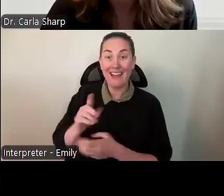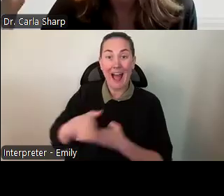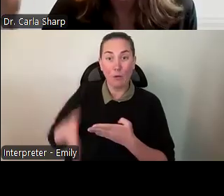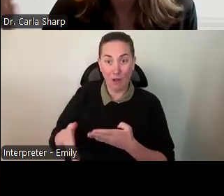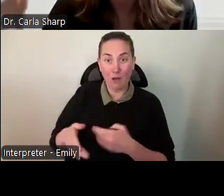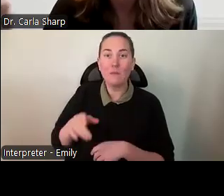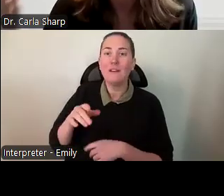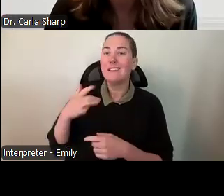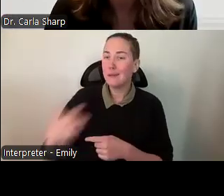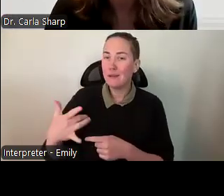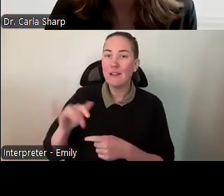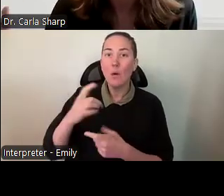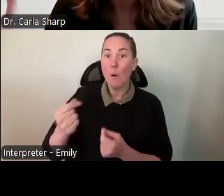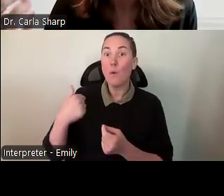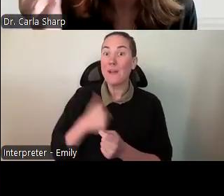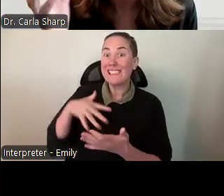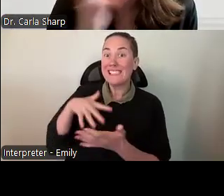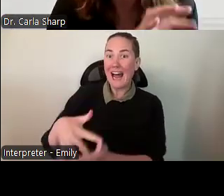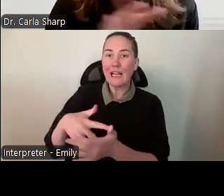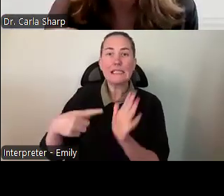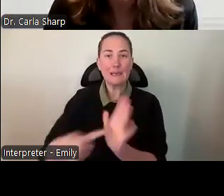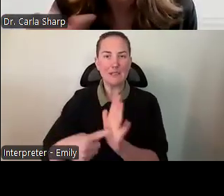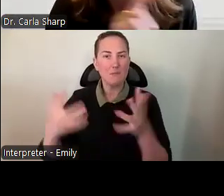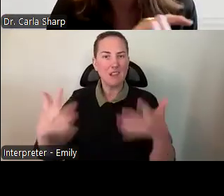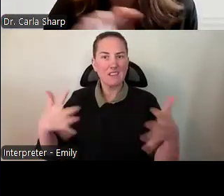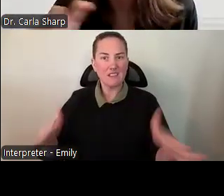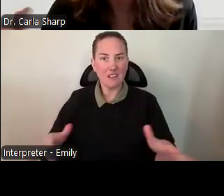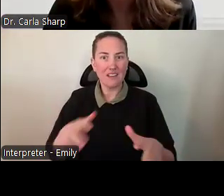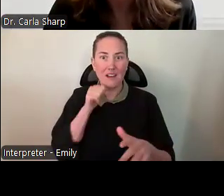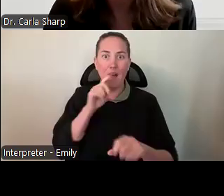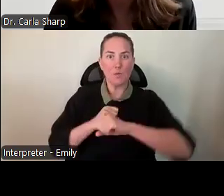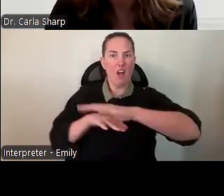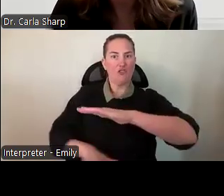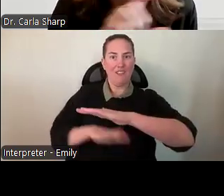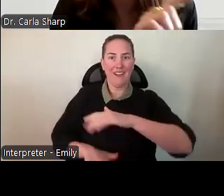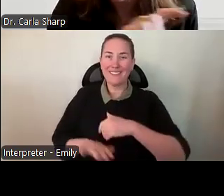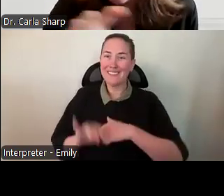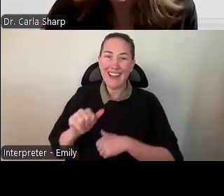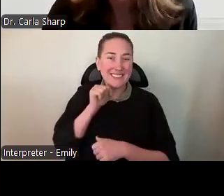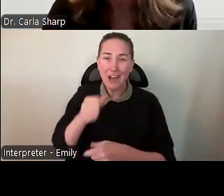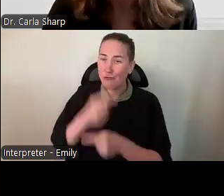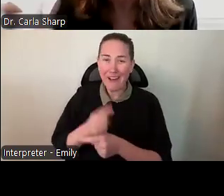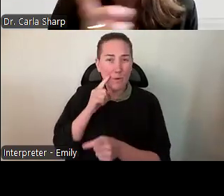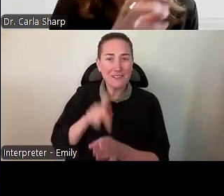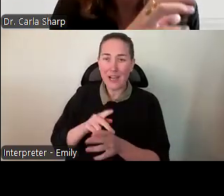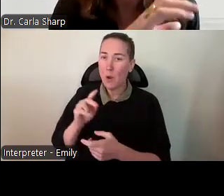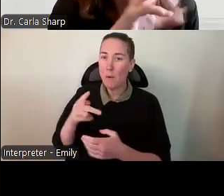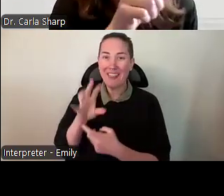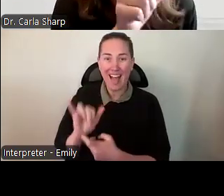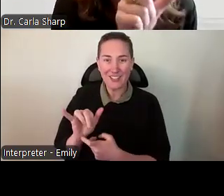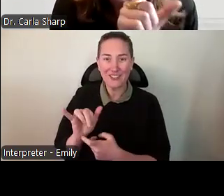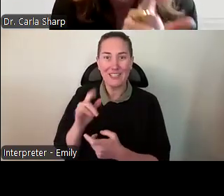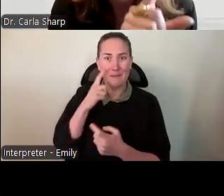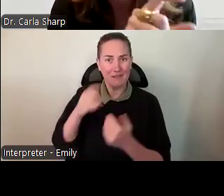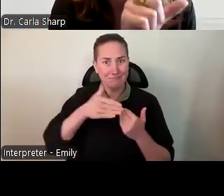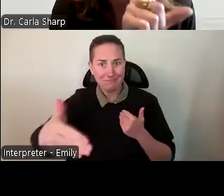is studied is borderline symptoms. This is not actually how the psychopathology works in time.